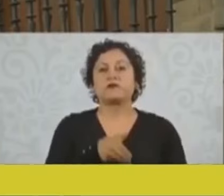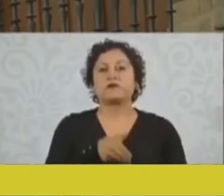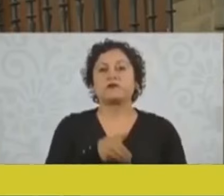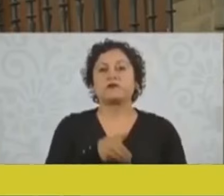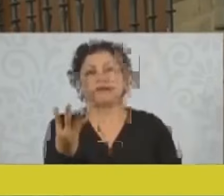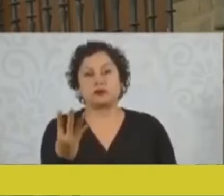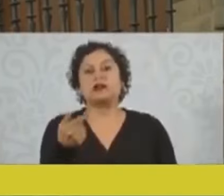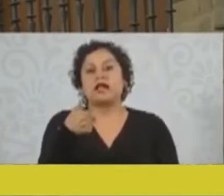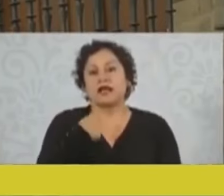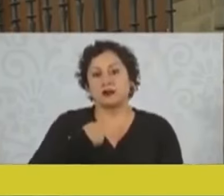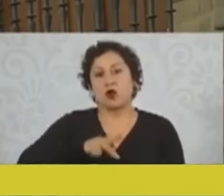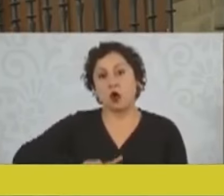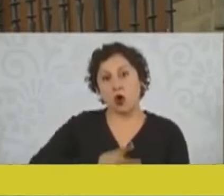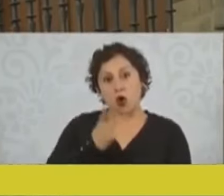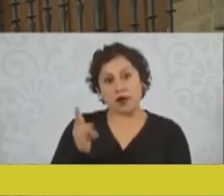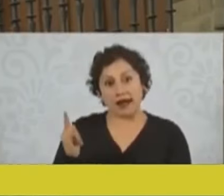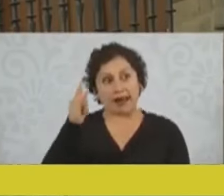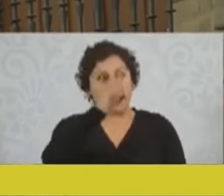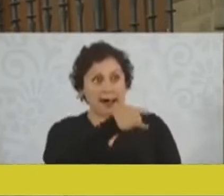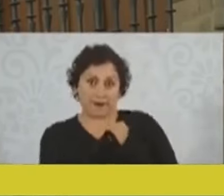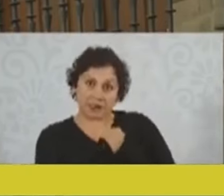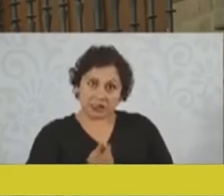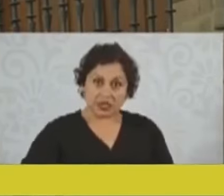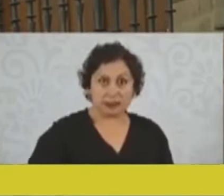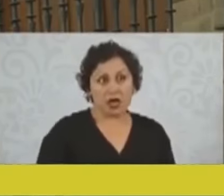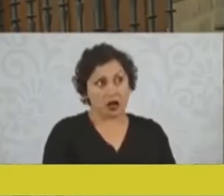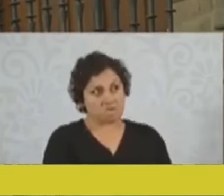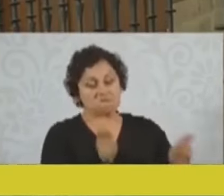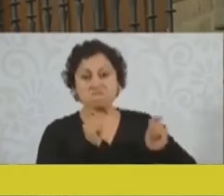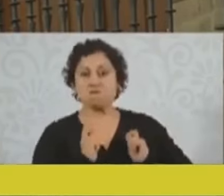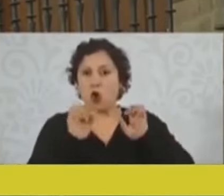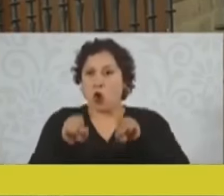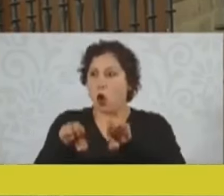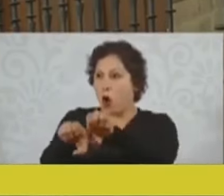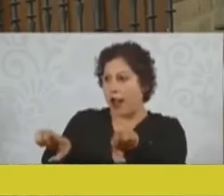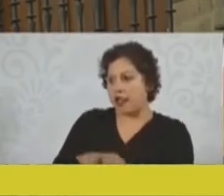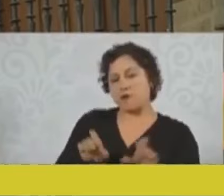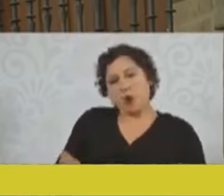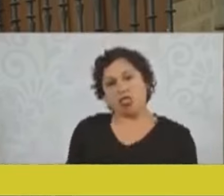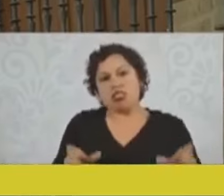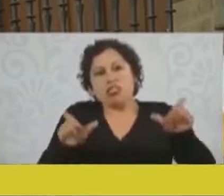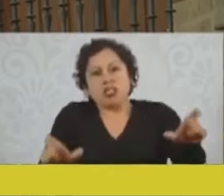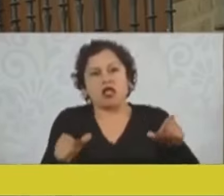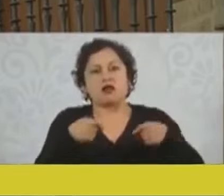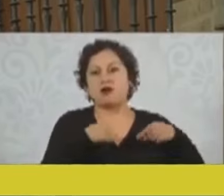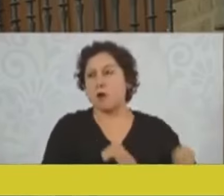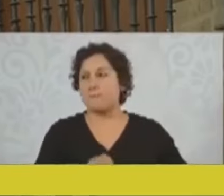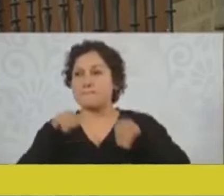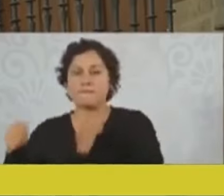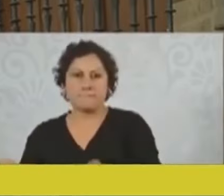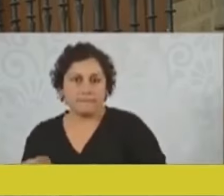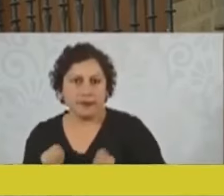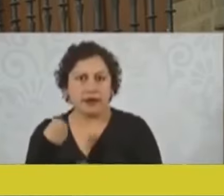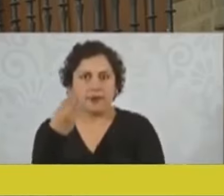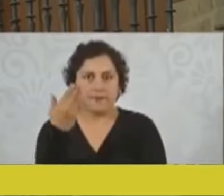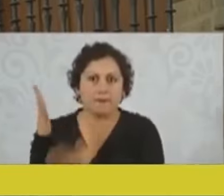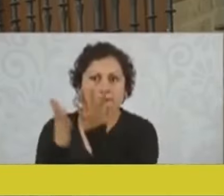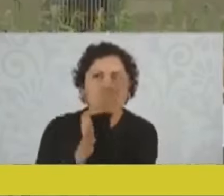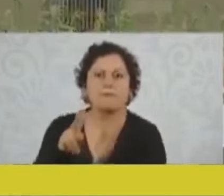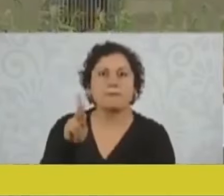return the presidential plane, also the major state, and I won't live in Los